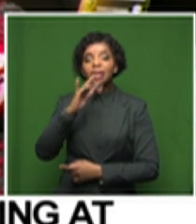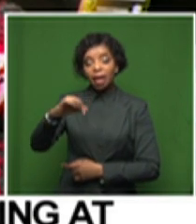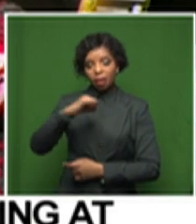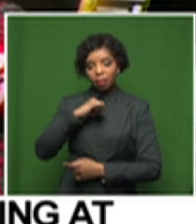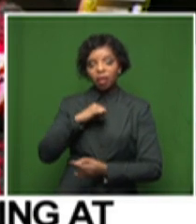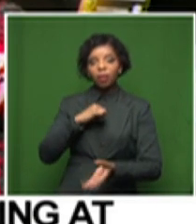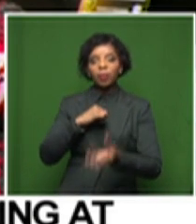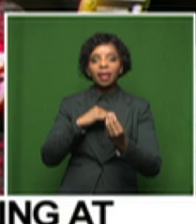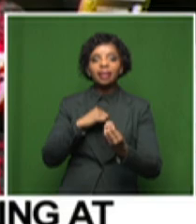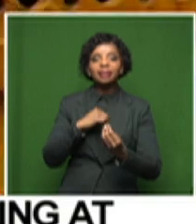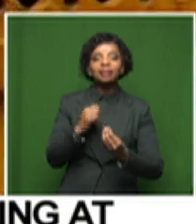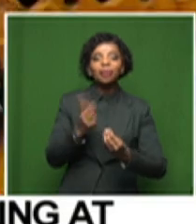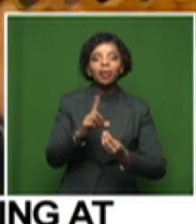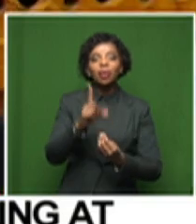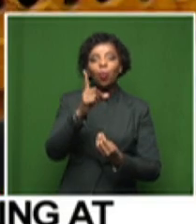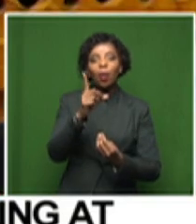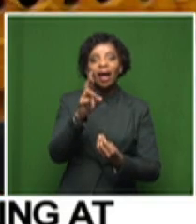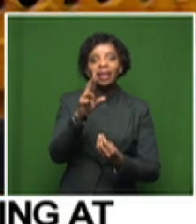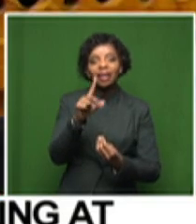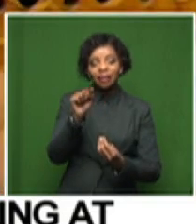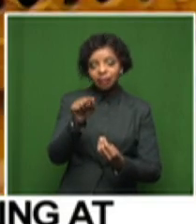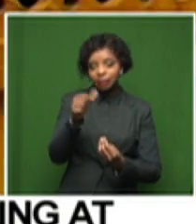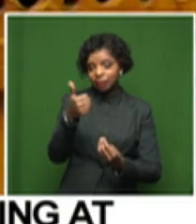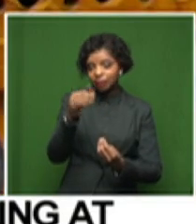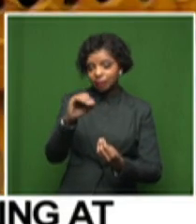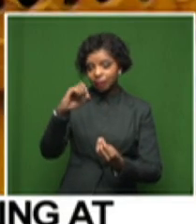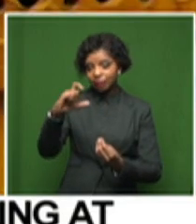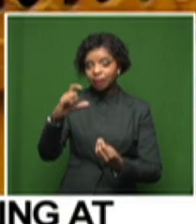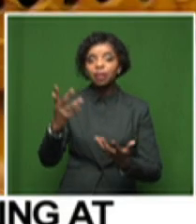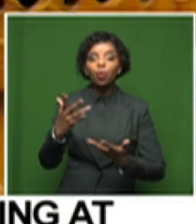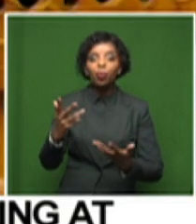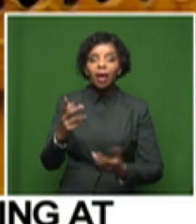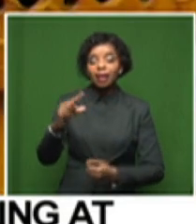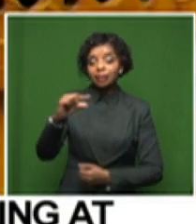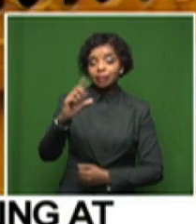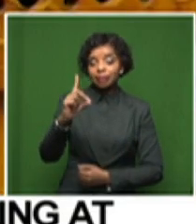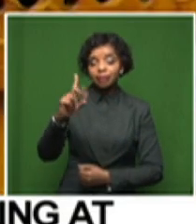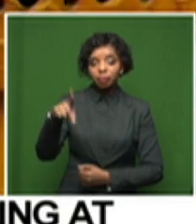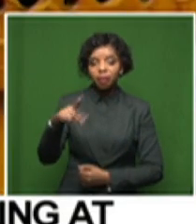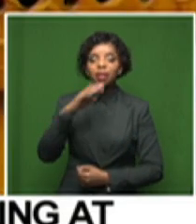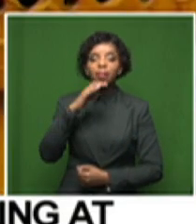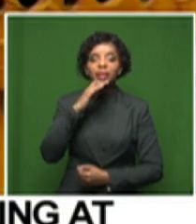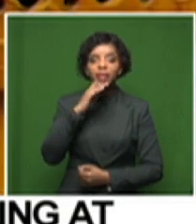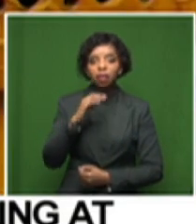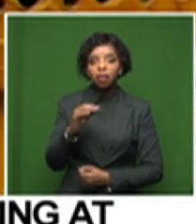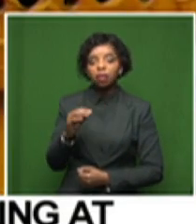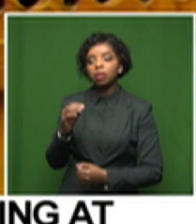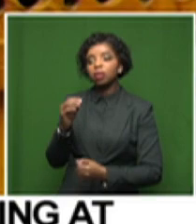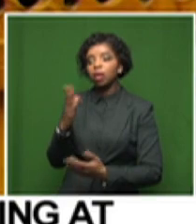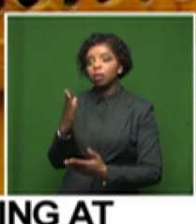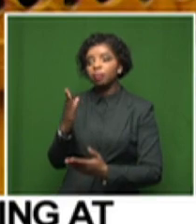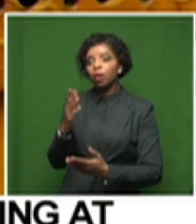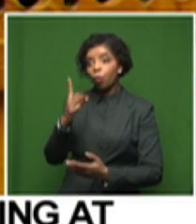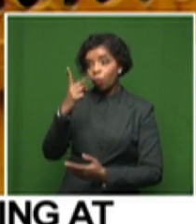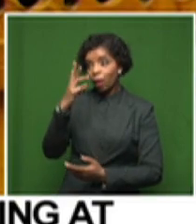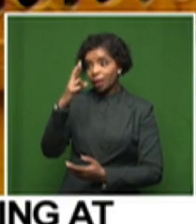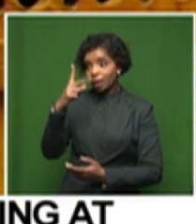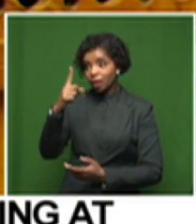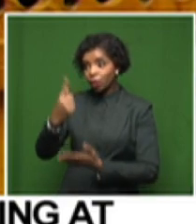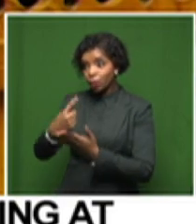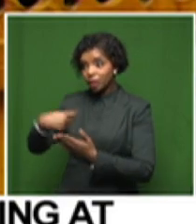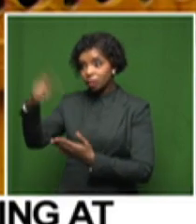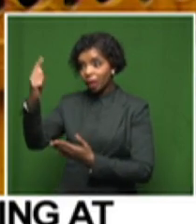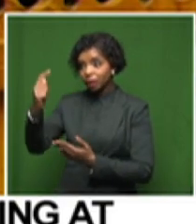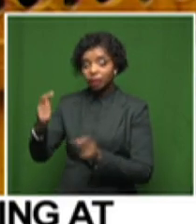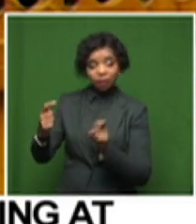one rand and 60 cents in GDP. So 1 rand spent in GDP terms, 1 rand 60. It's